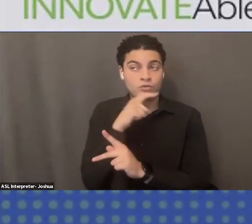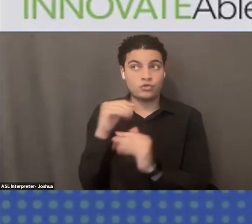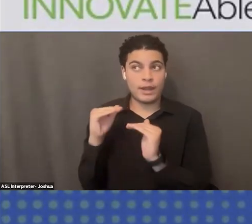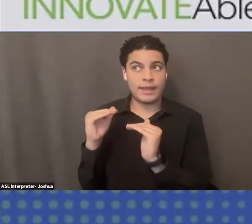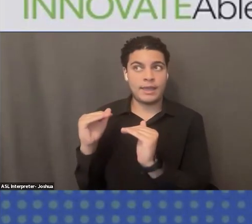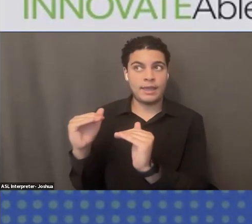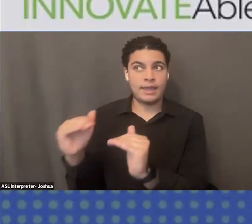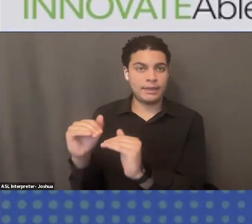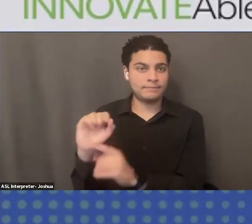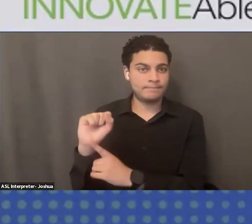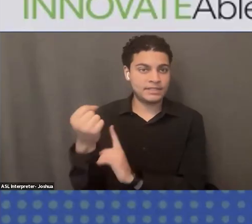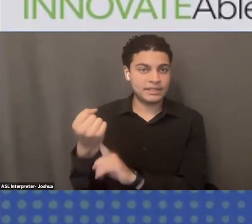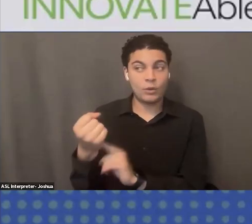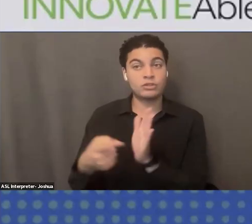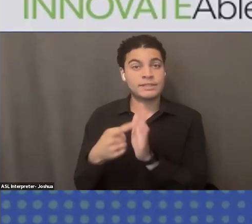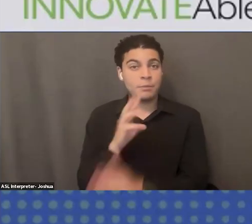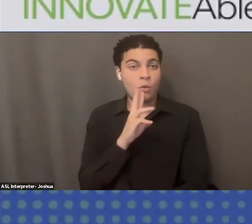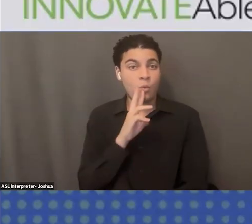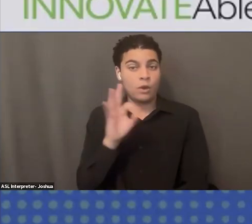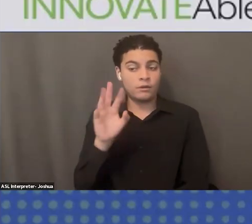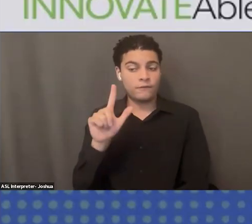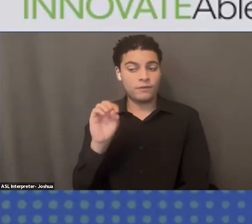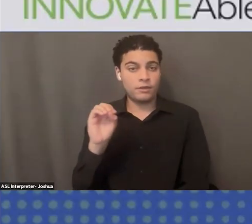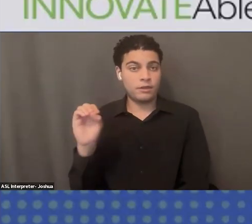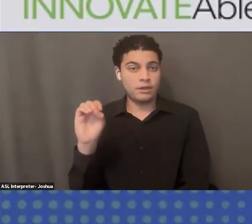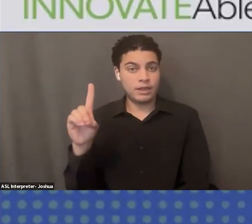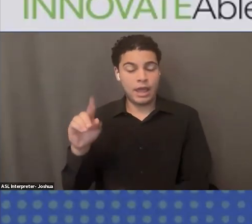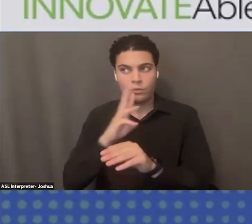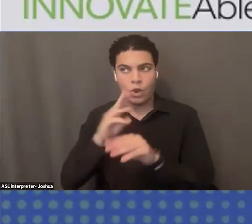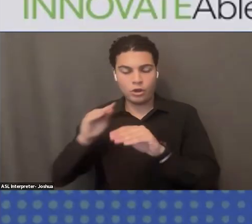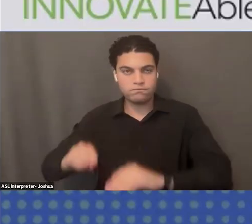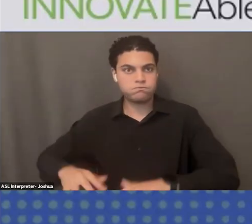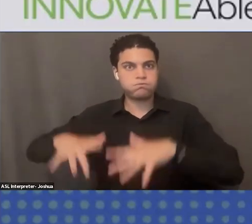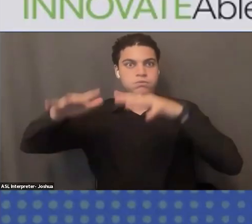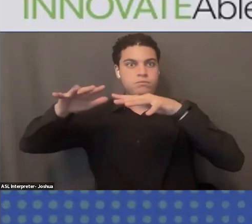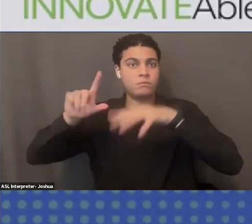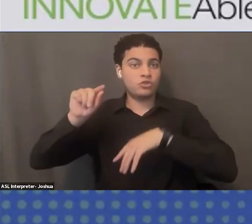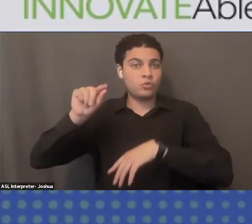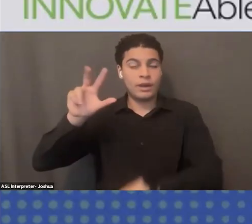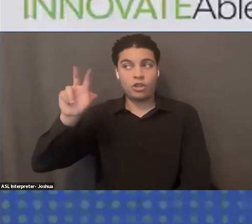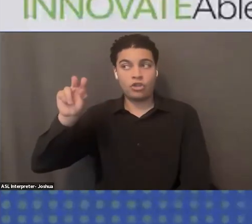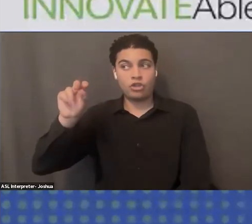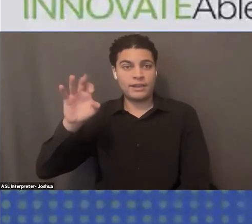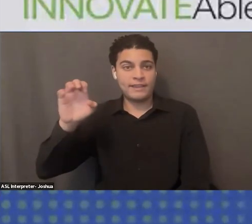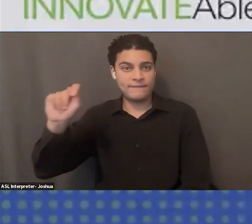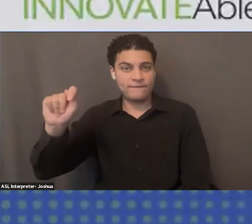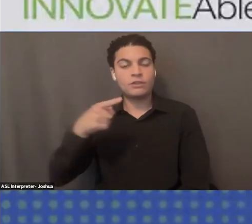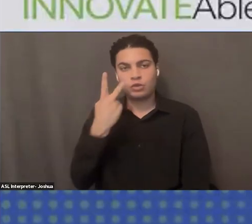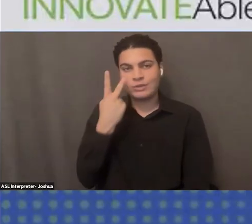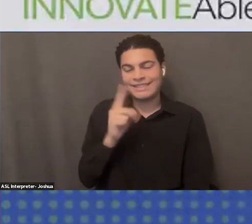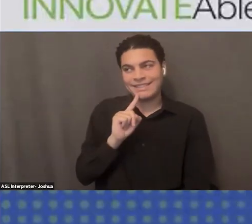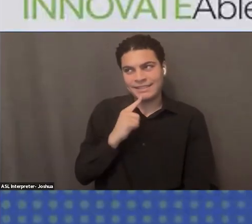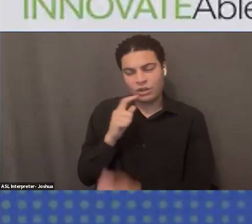20, 30 feet. And you'll see these massively engineered support arm systems that are holding our system in place. So